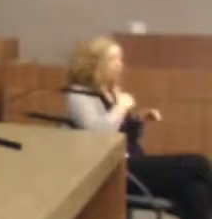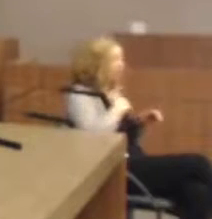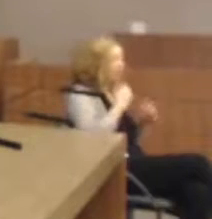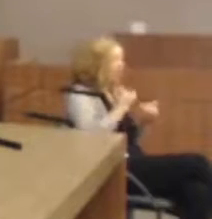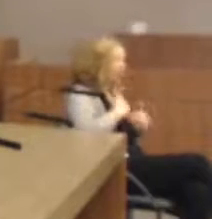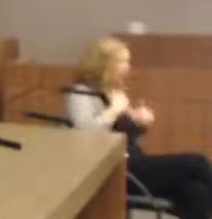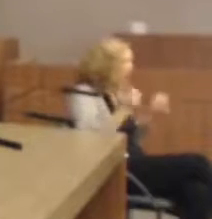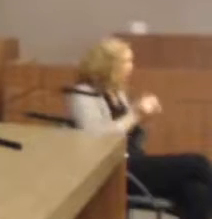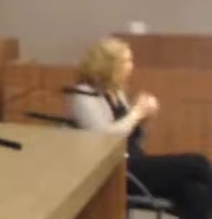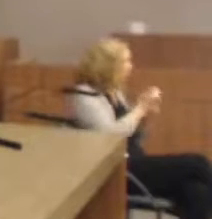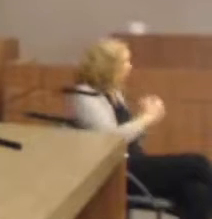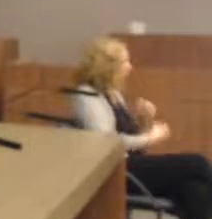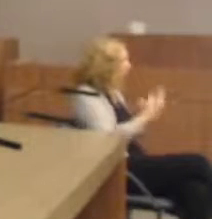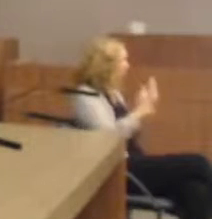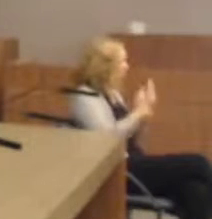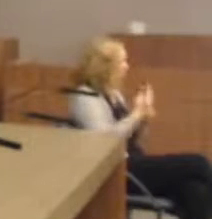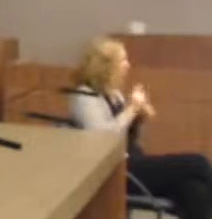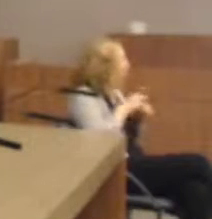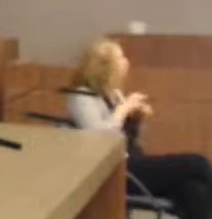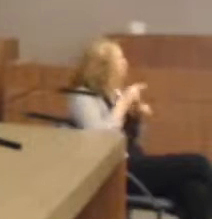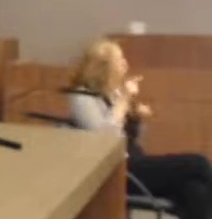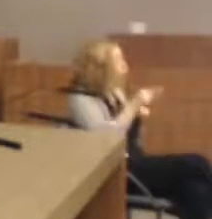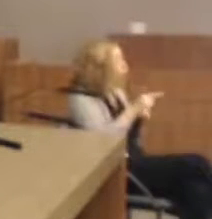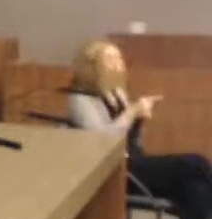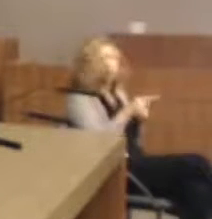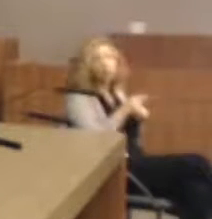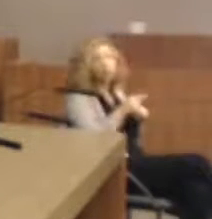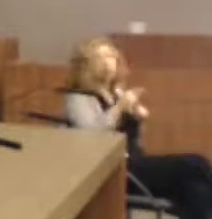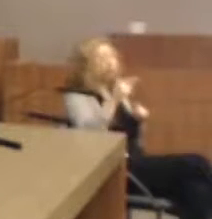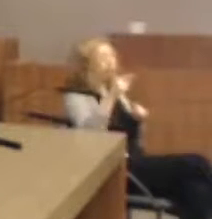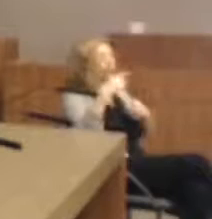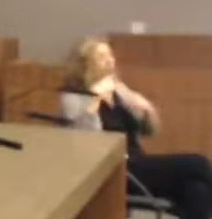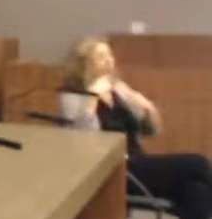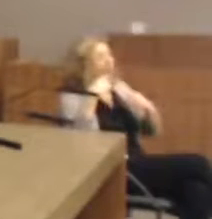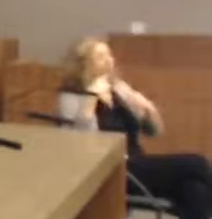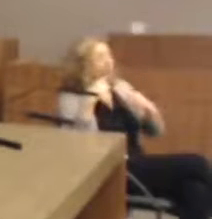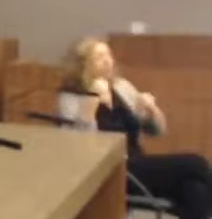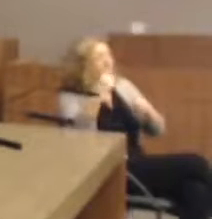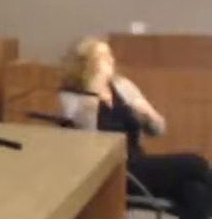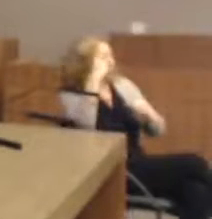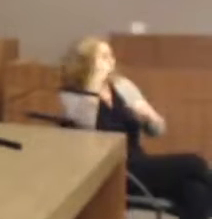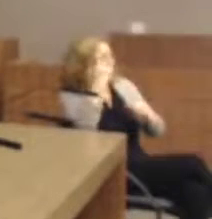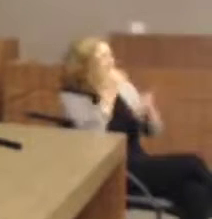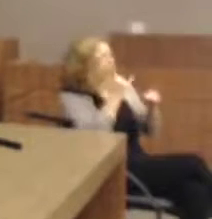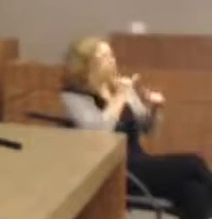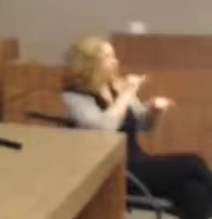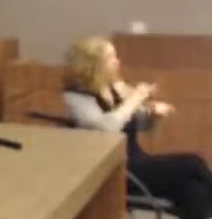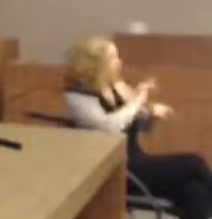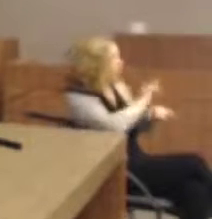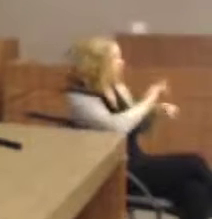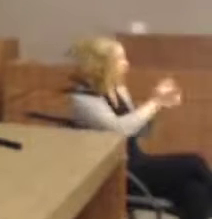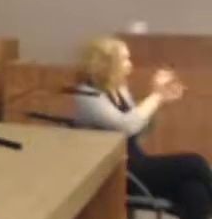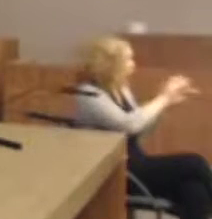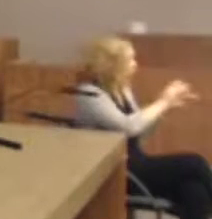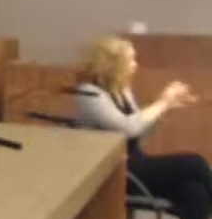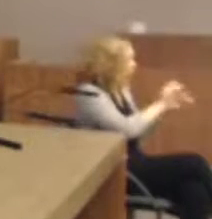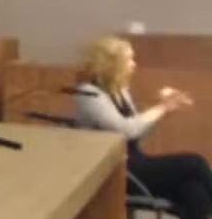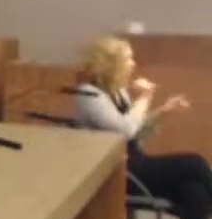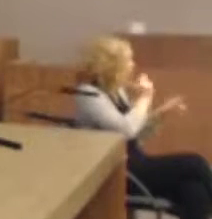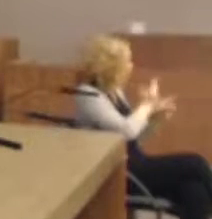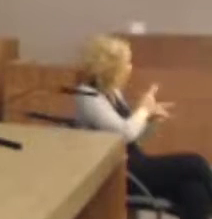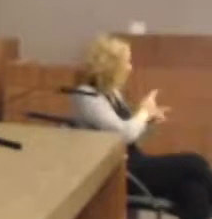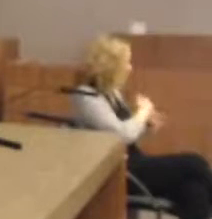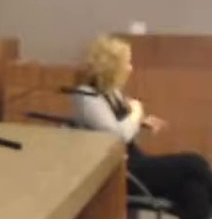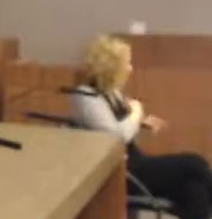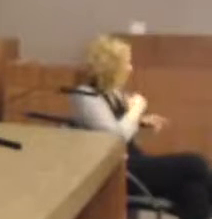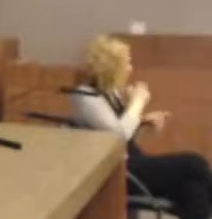angry at everyone. And when you over here do anything that even touches that trauma, like not take care of me, not